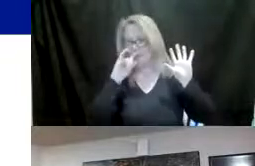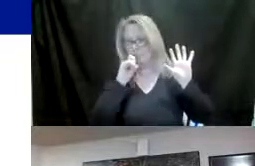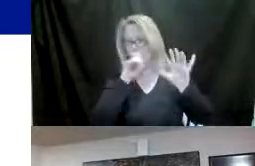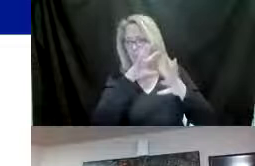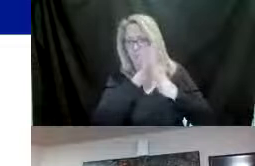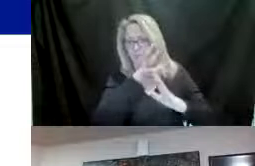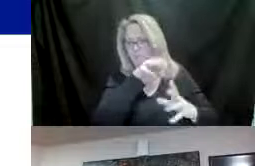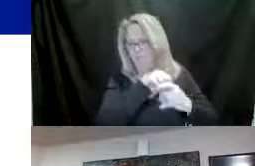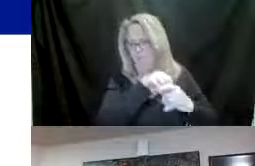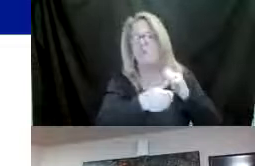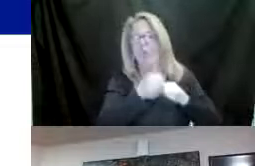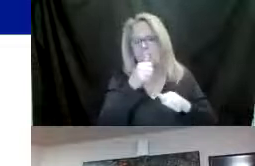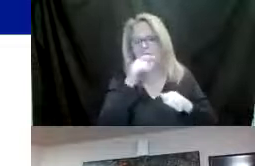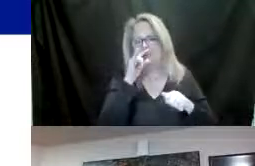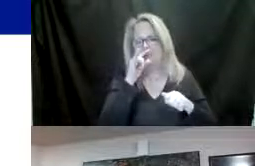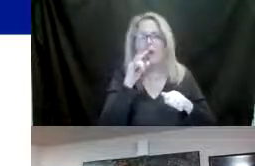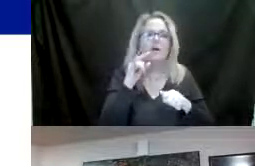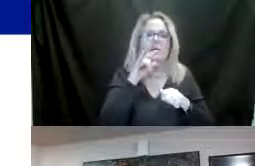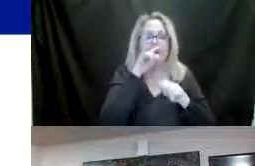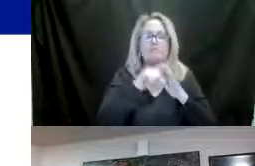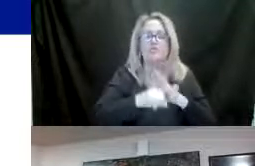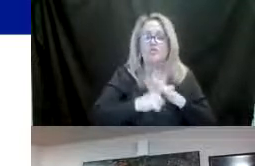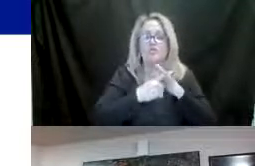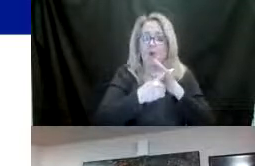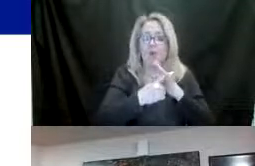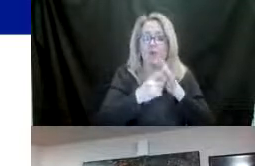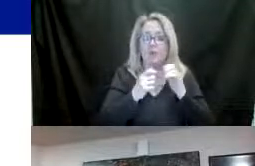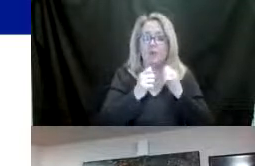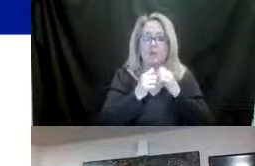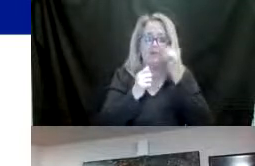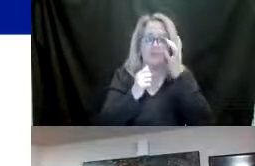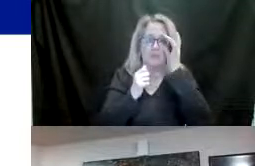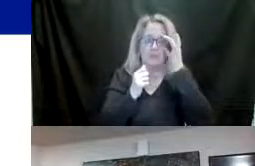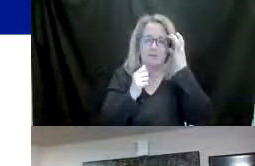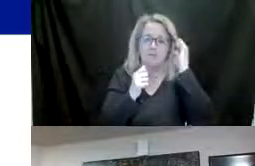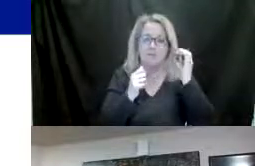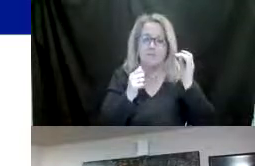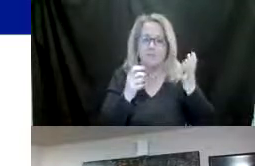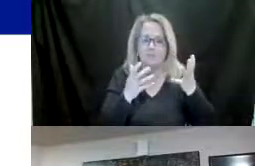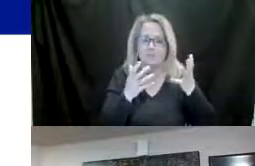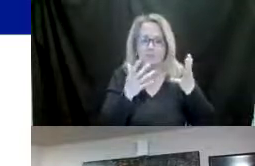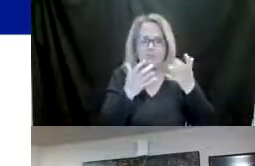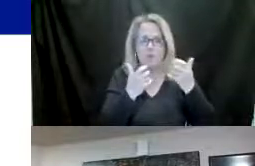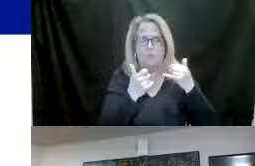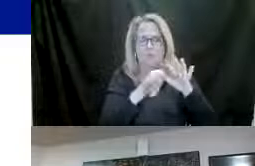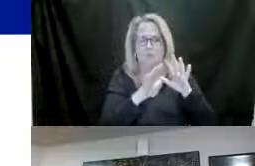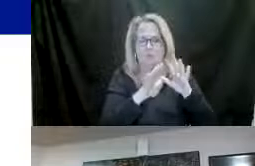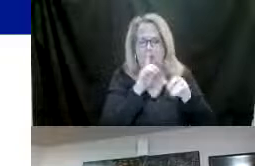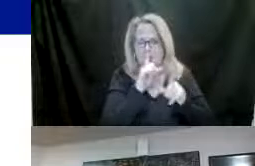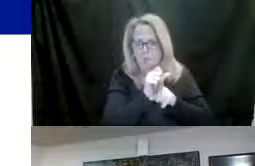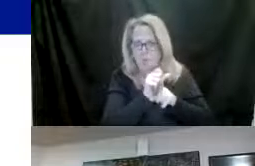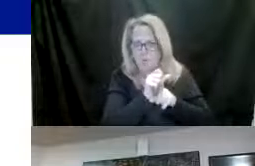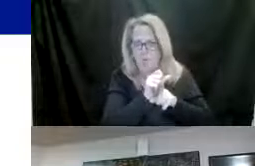often, most kids, I would say, well, kids start out usually kind of not wanting to be manipulated. And if we are respectful to